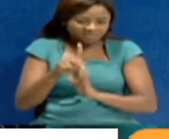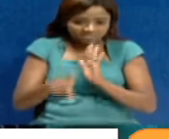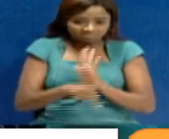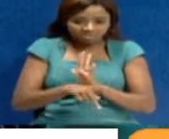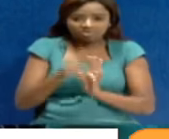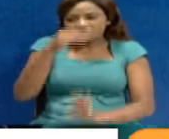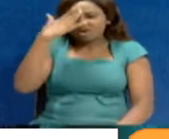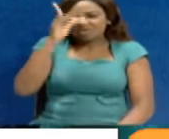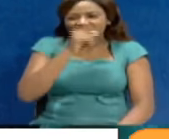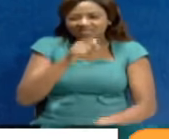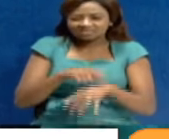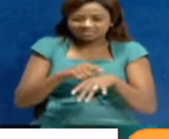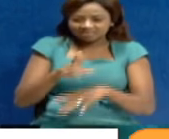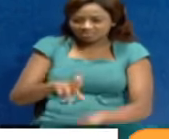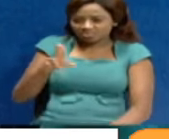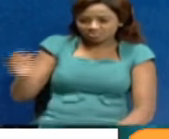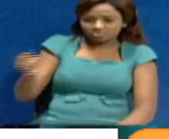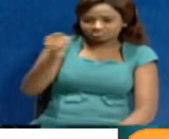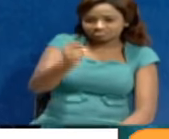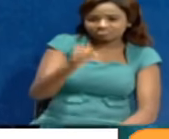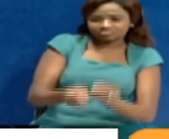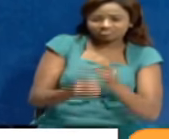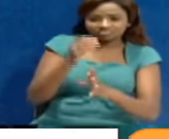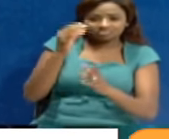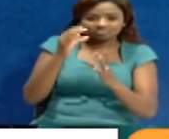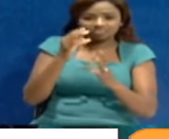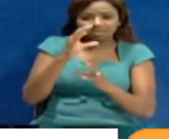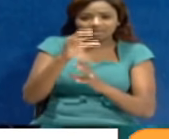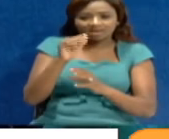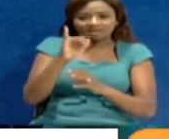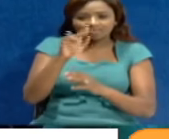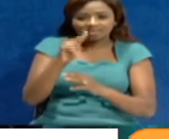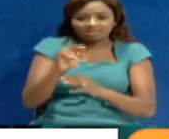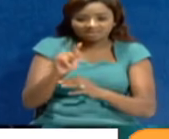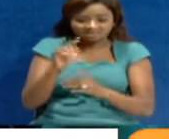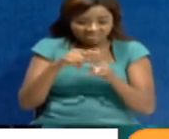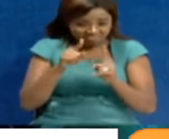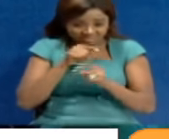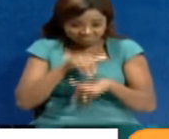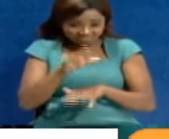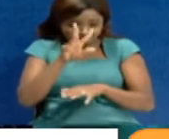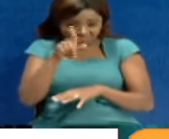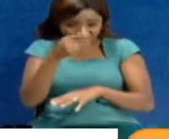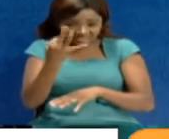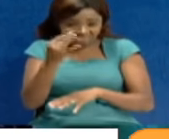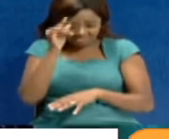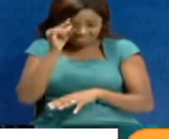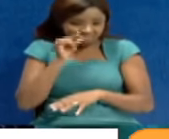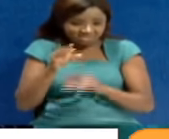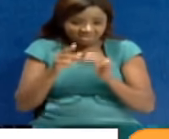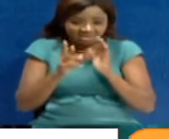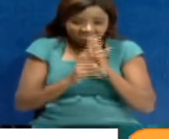when President Kenyatta reconstituted the cabinet upon his re-election, that was not respected. And there are many other